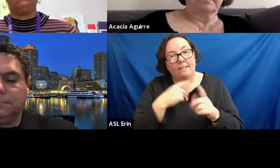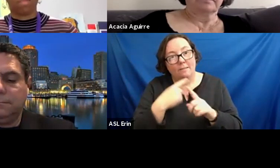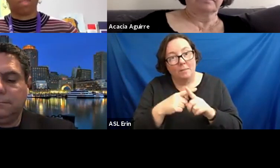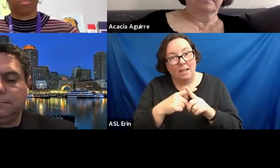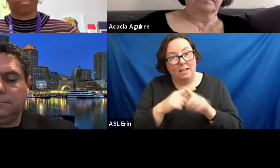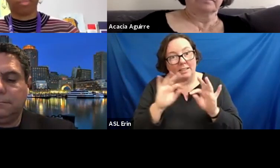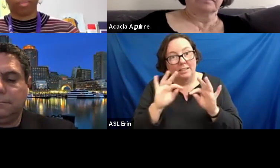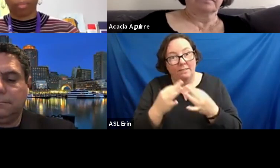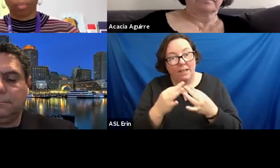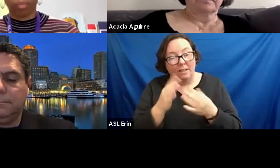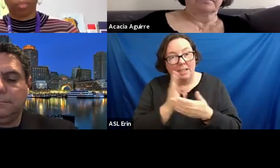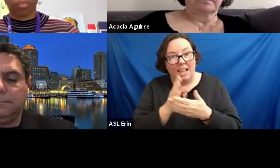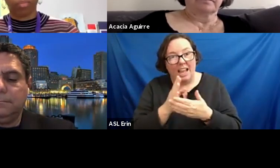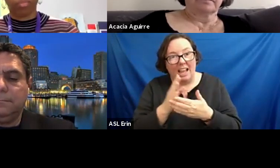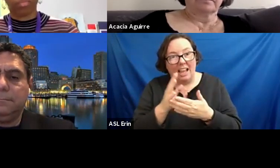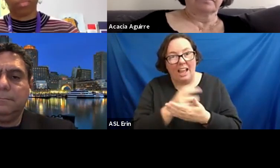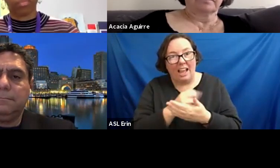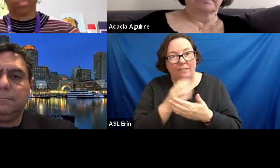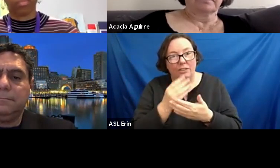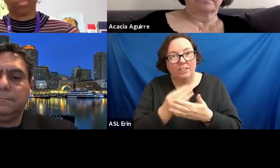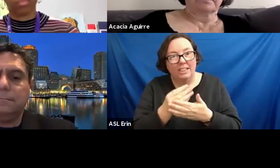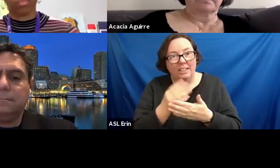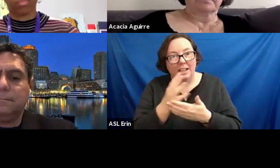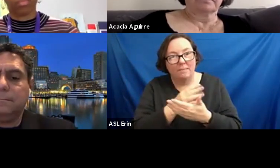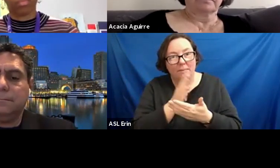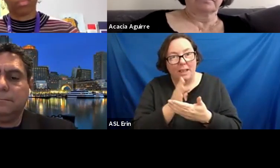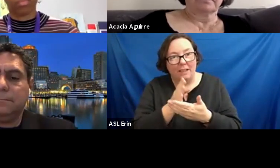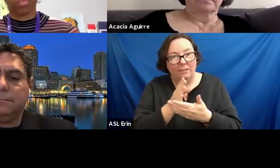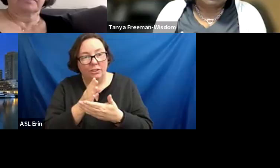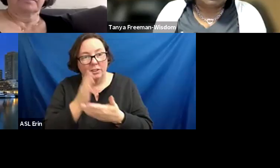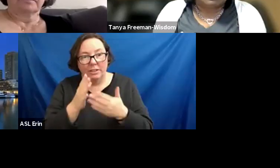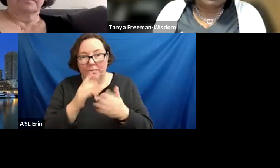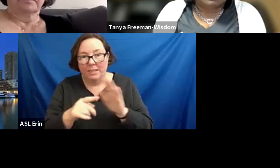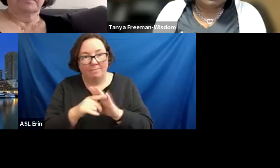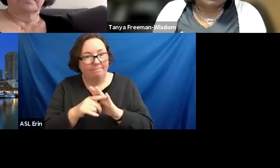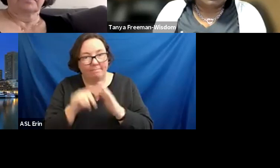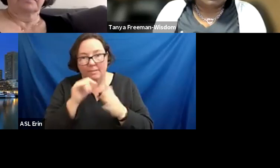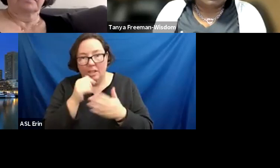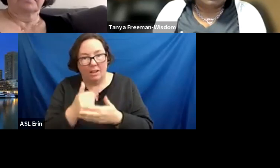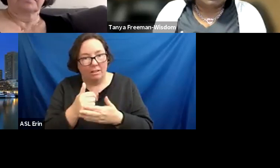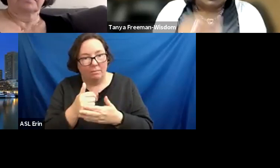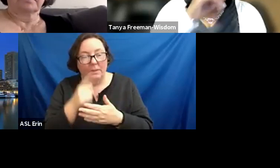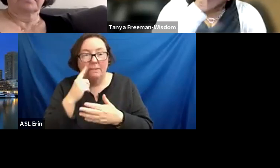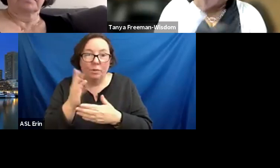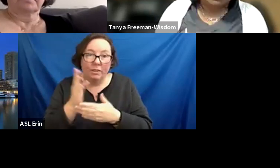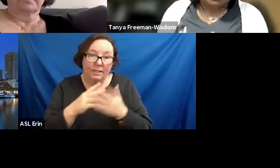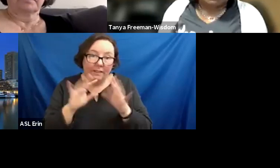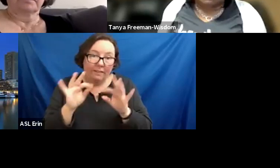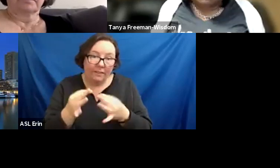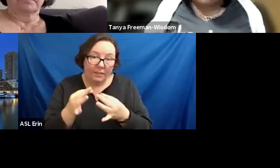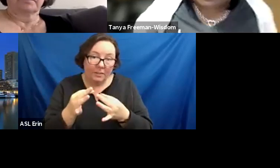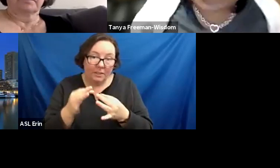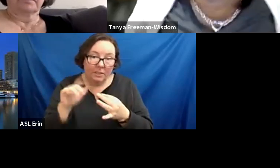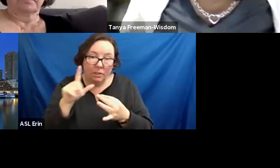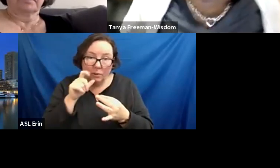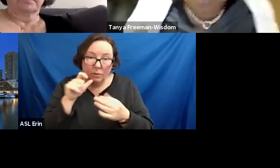the mean family income as we did, may have had some disadvantage, particularly with families